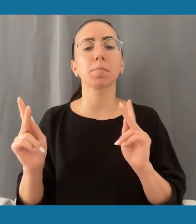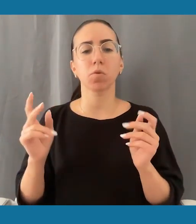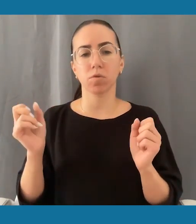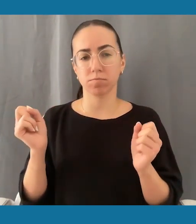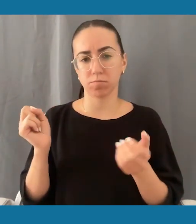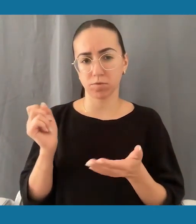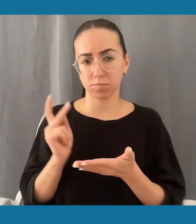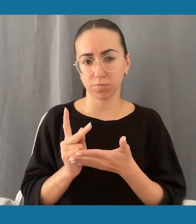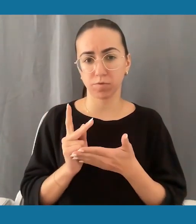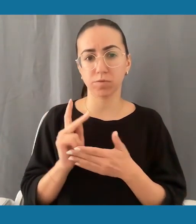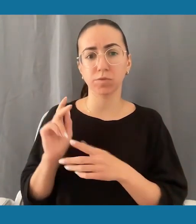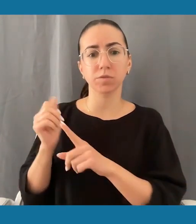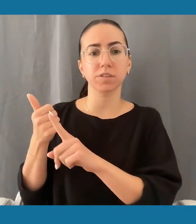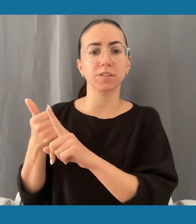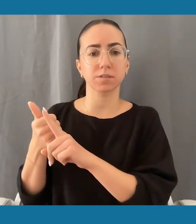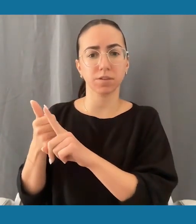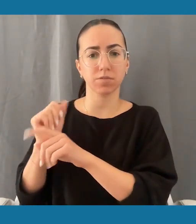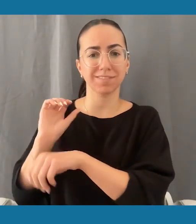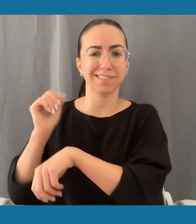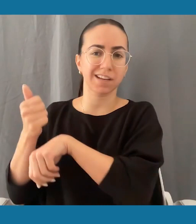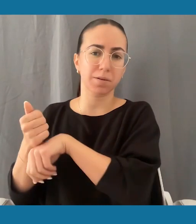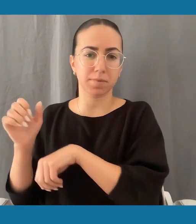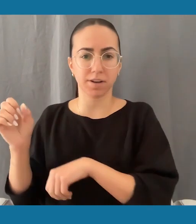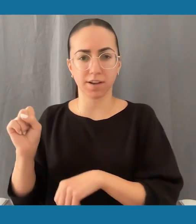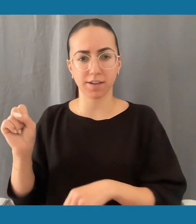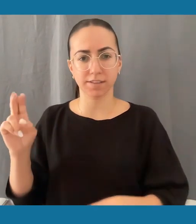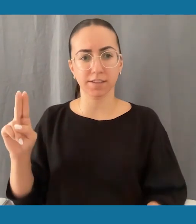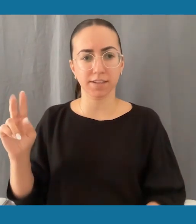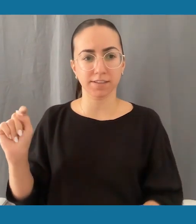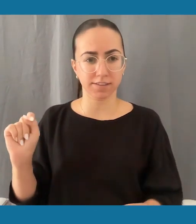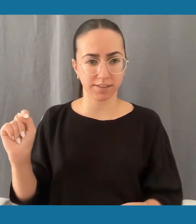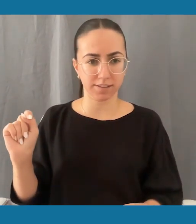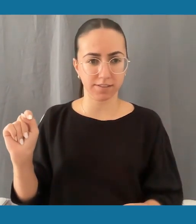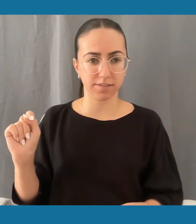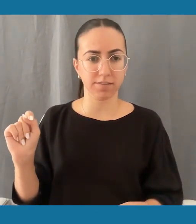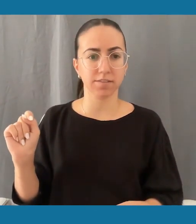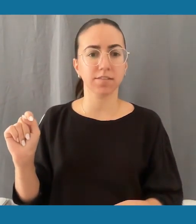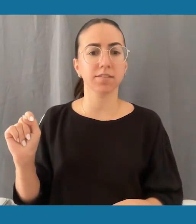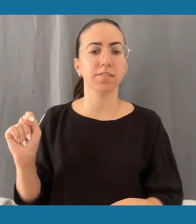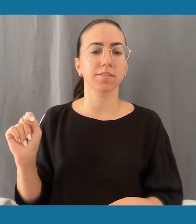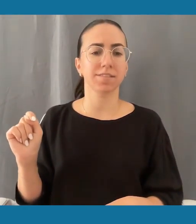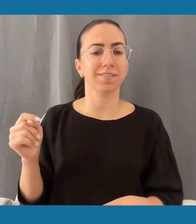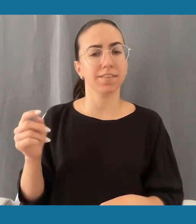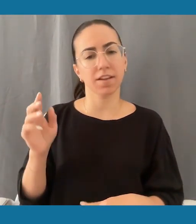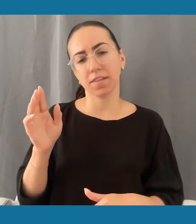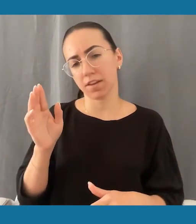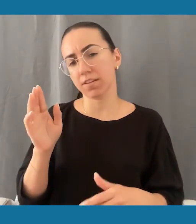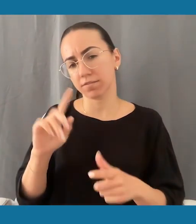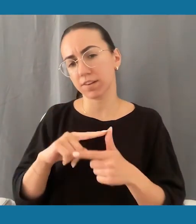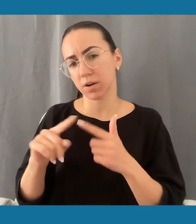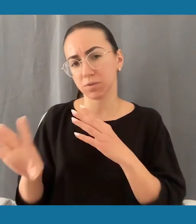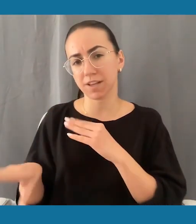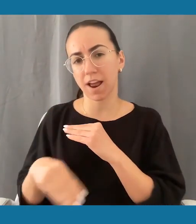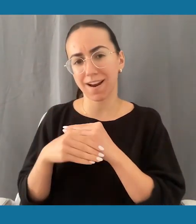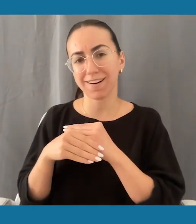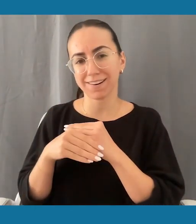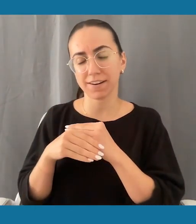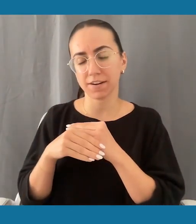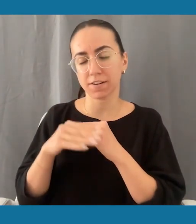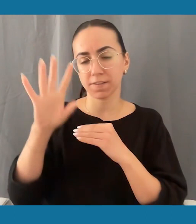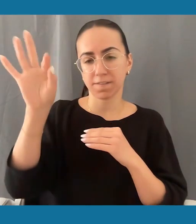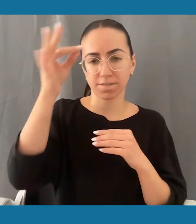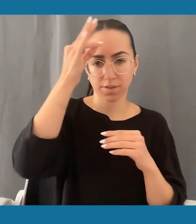establish their own self-settled special needs trust, and that was added to the statute at both federal and state